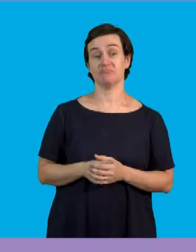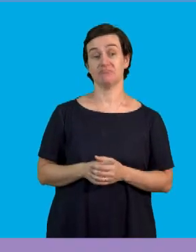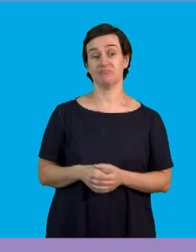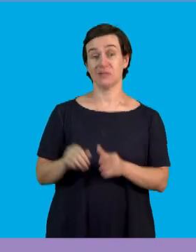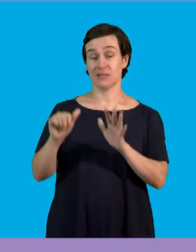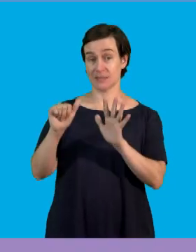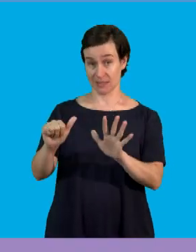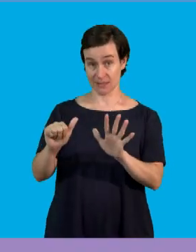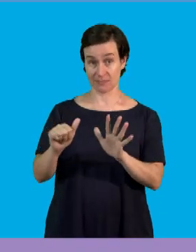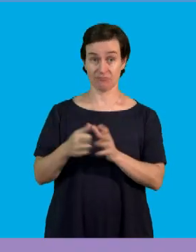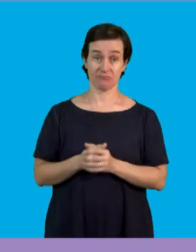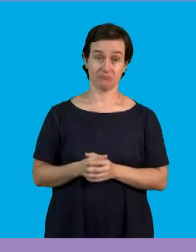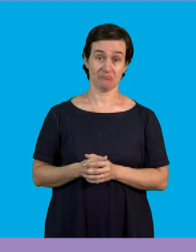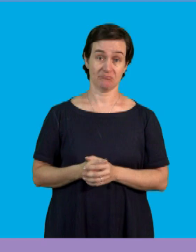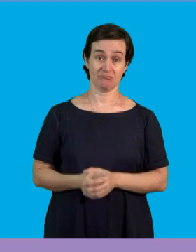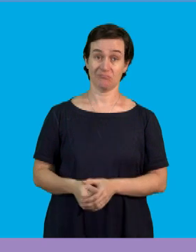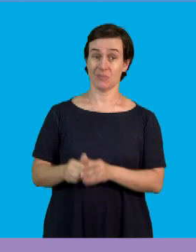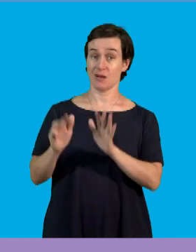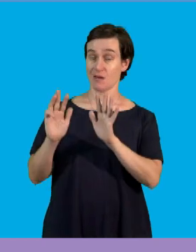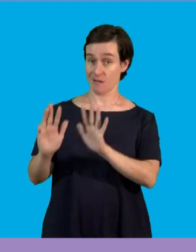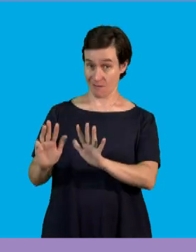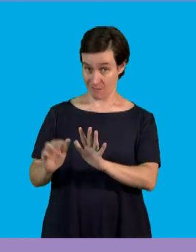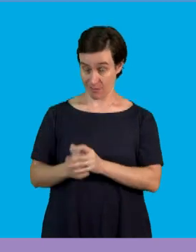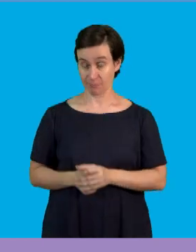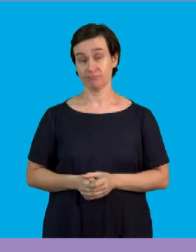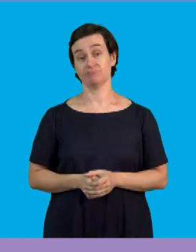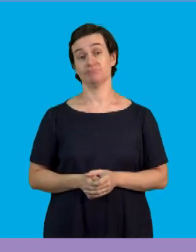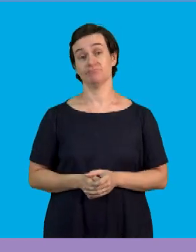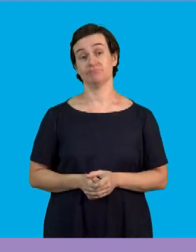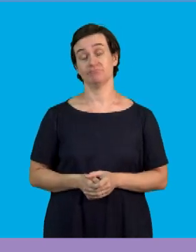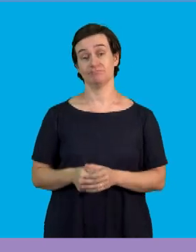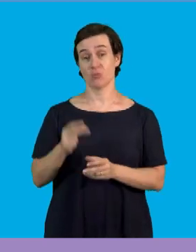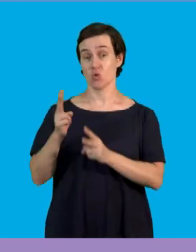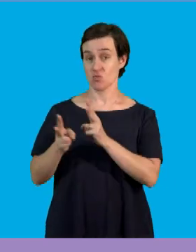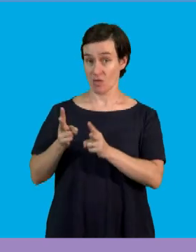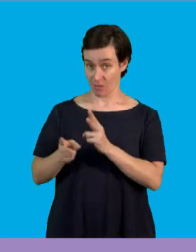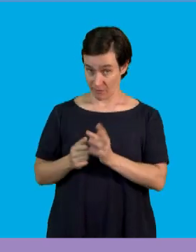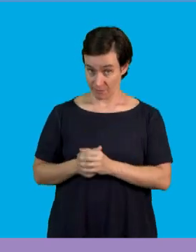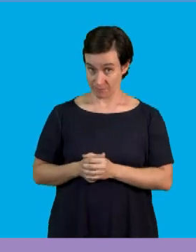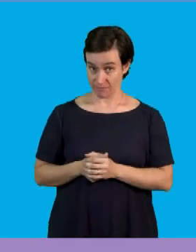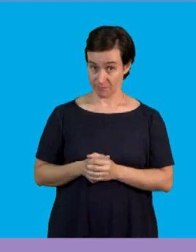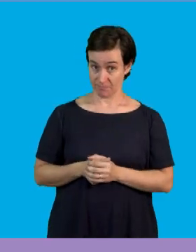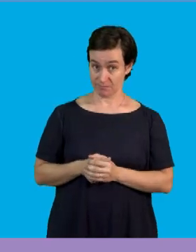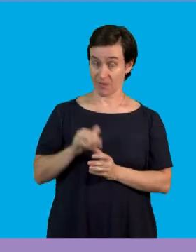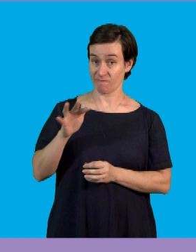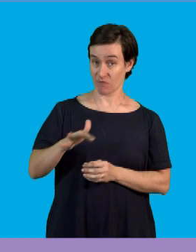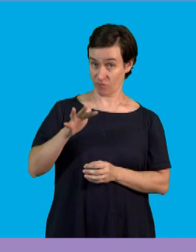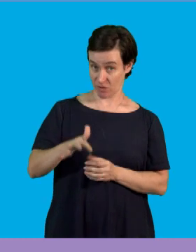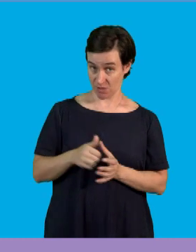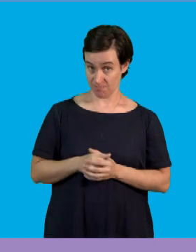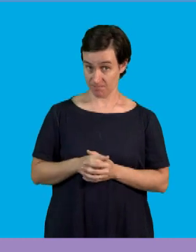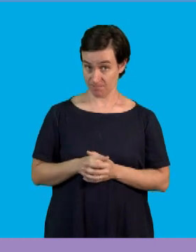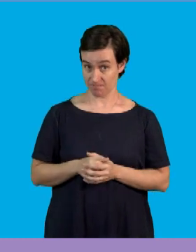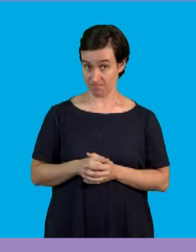have 6, we have 9, 12,